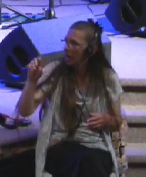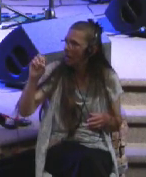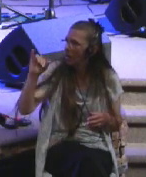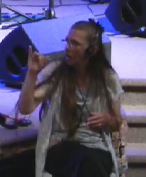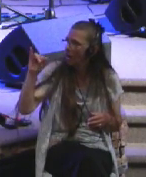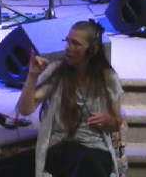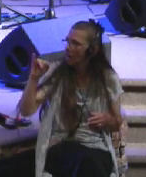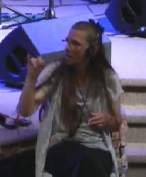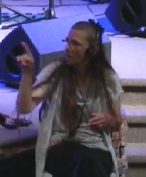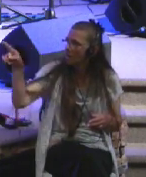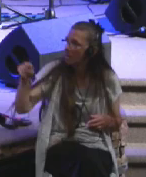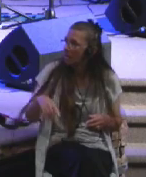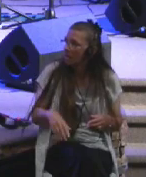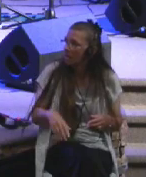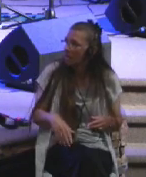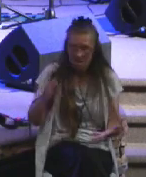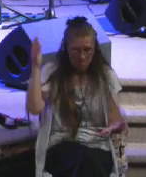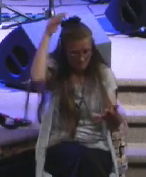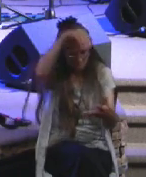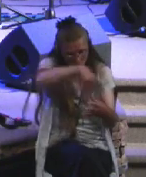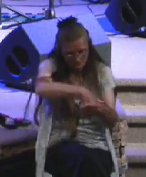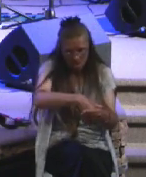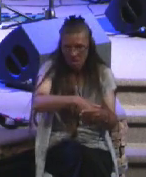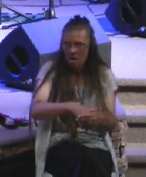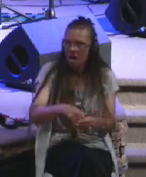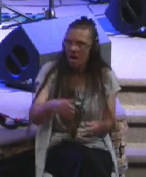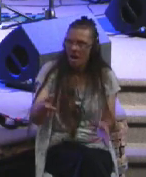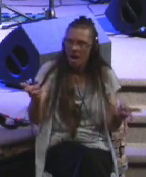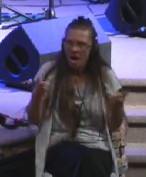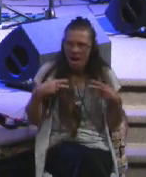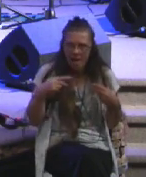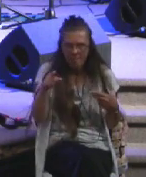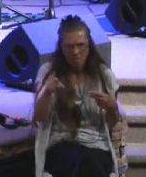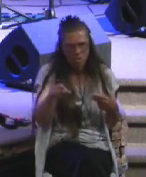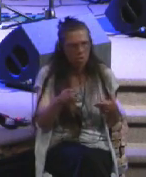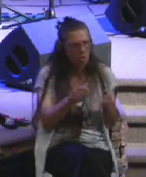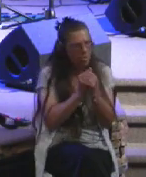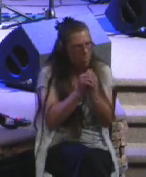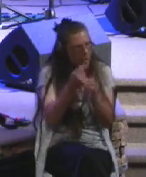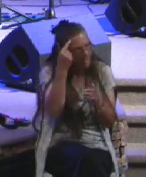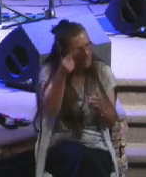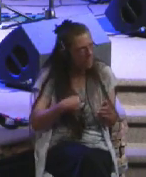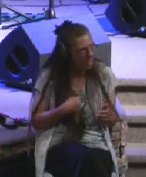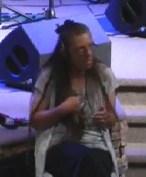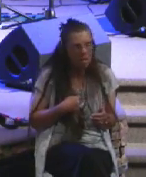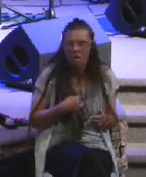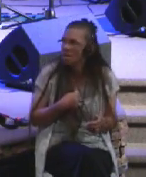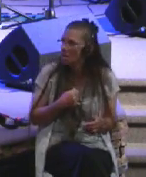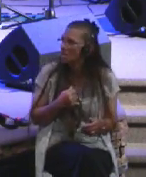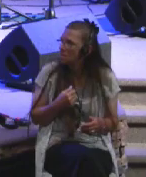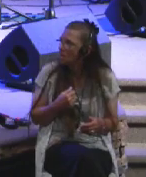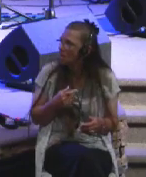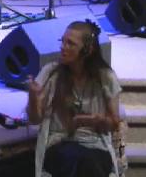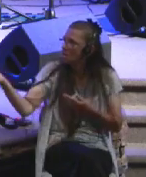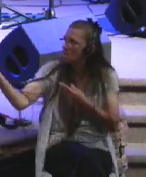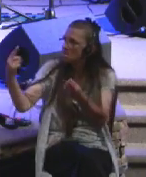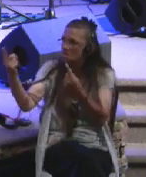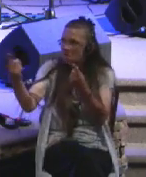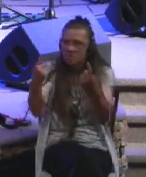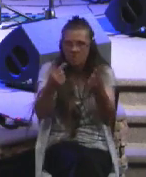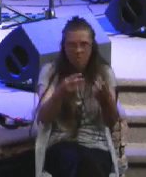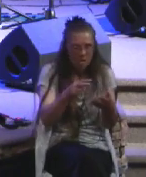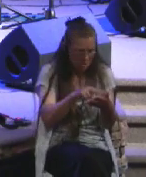about this yesterday, and I'm about to dive into this. Have you prayed for me? All right, keep praying for me, because I'm telling you, some of y'all